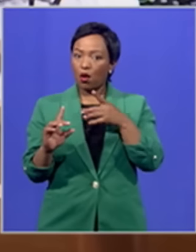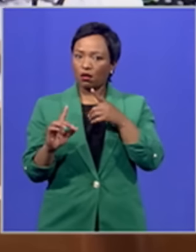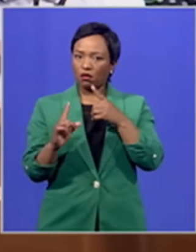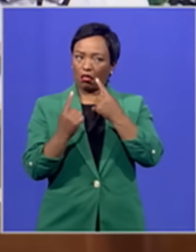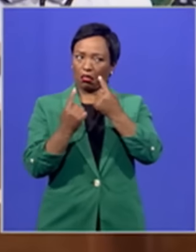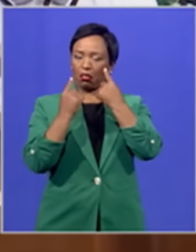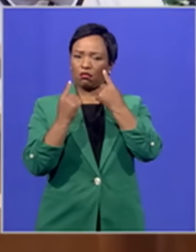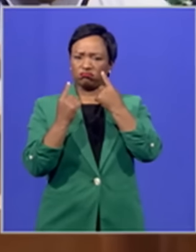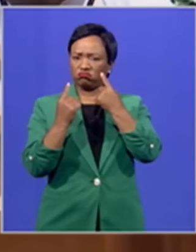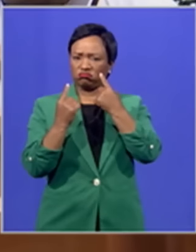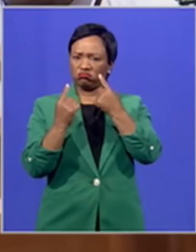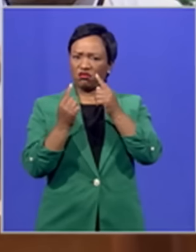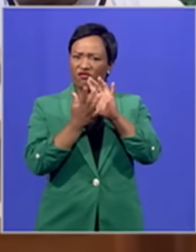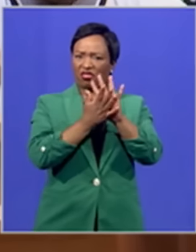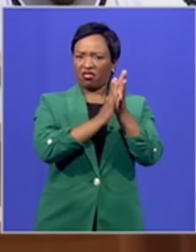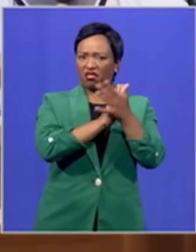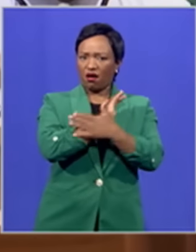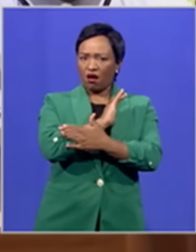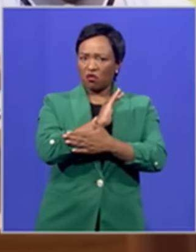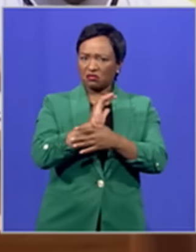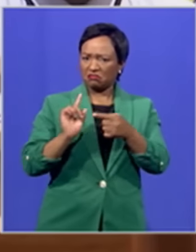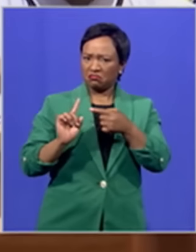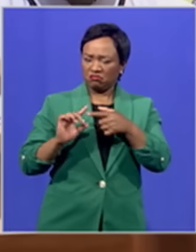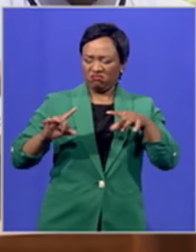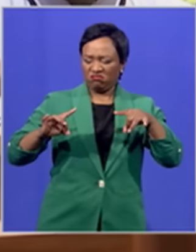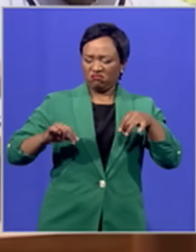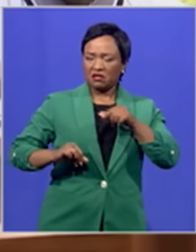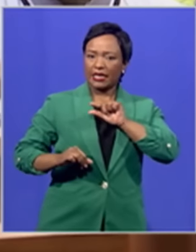ipone molato ditatofatšong tša go hlohleletša dikgaruru.